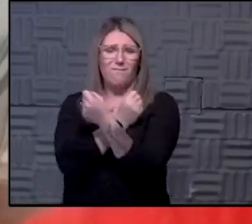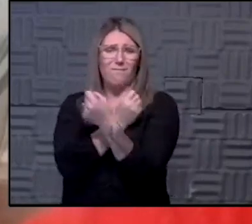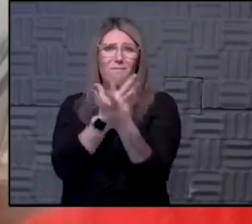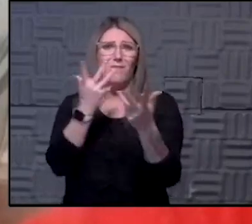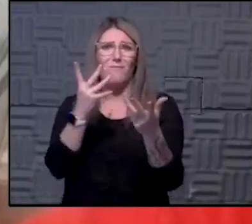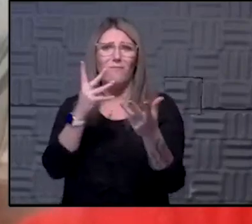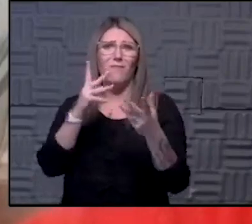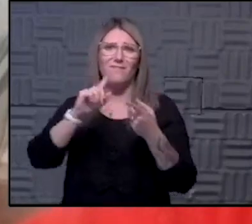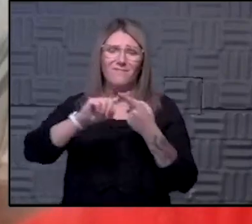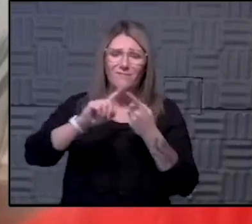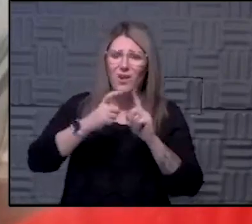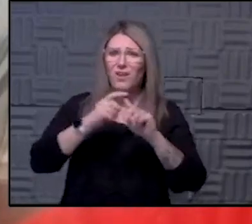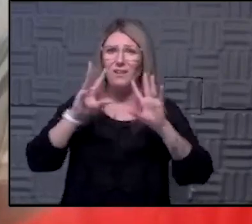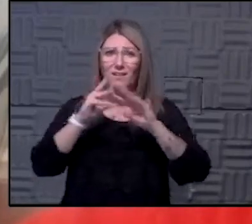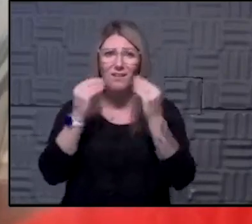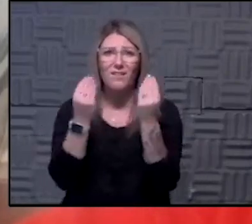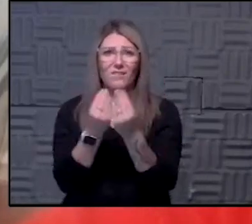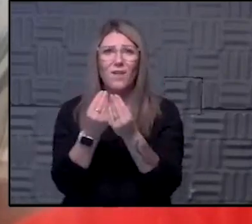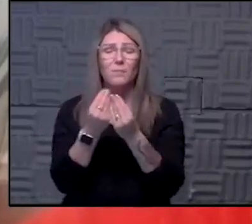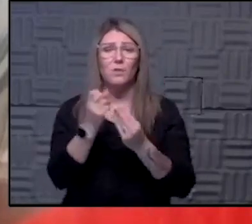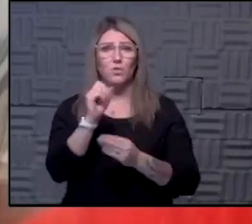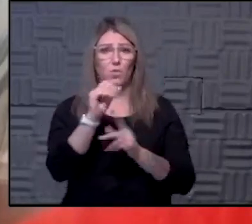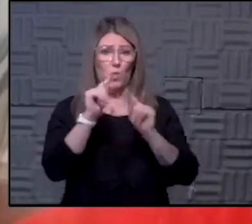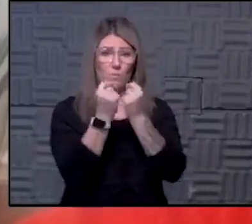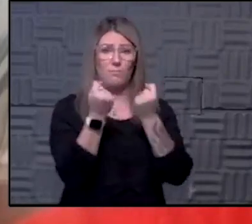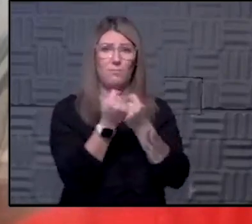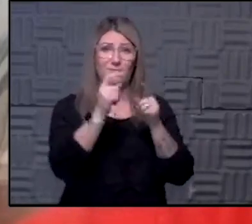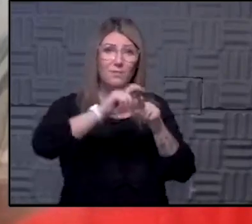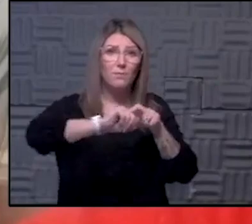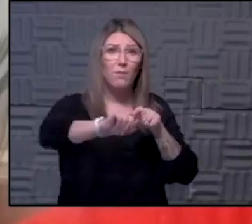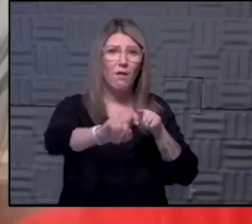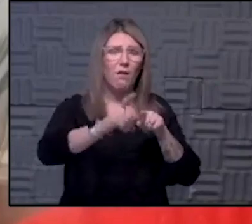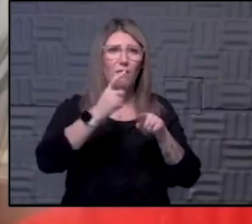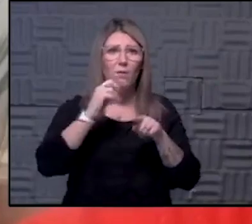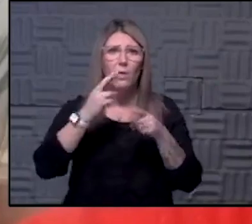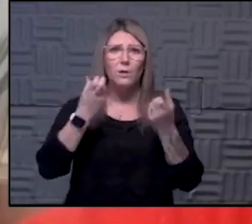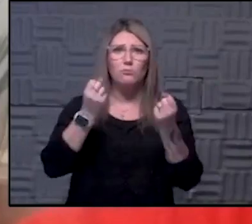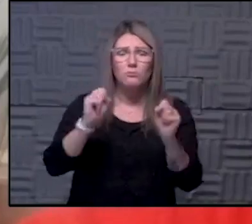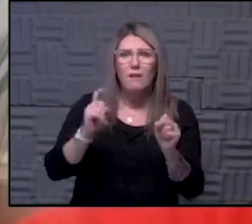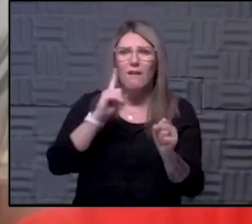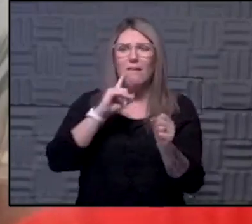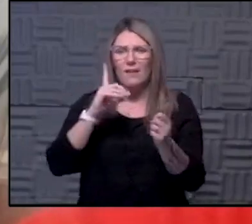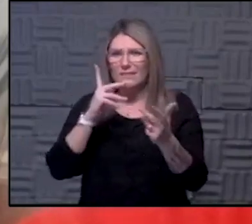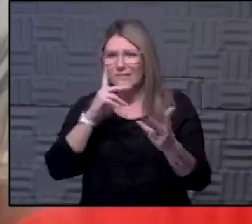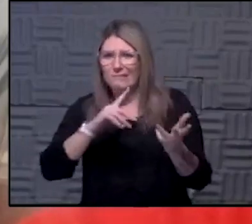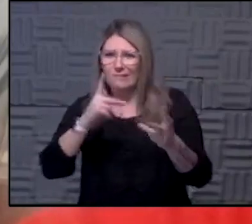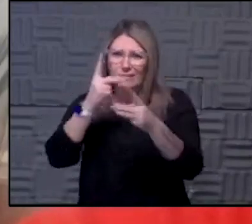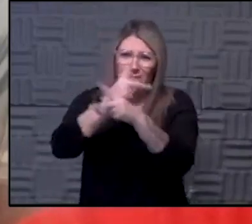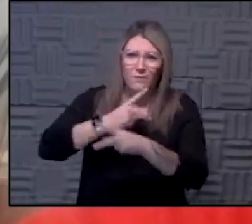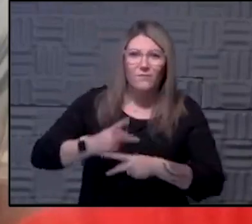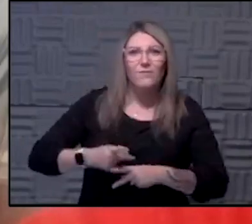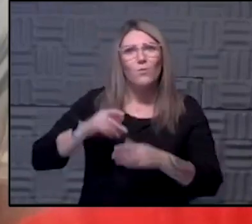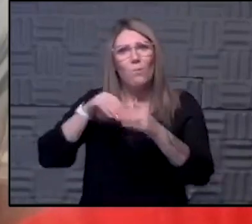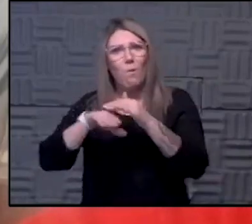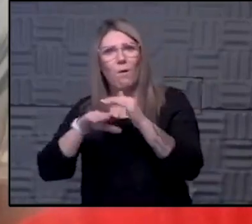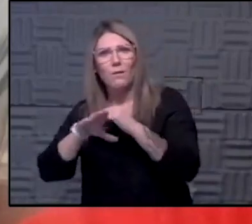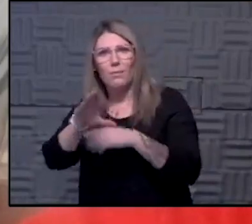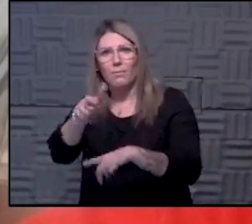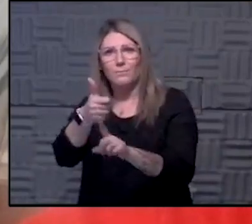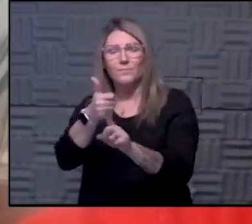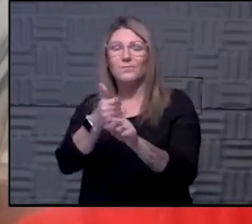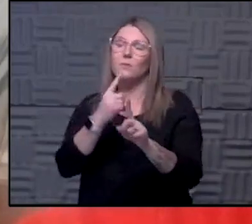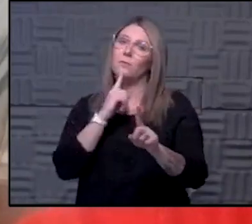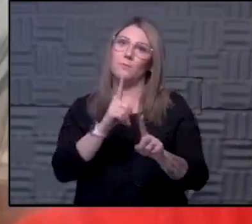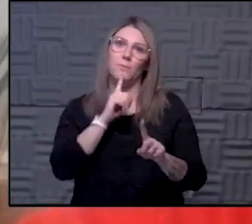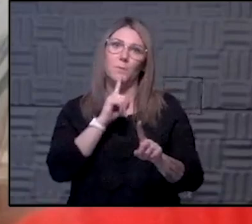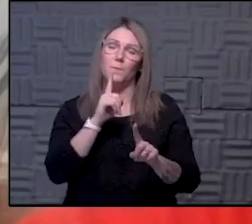a team call them as opposed to them having to try to gain access themselves has gone very well. We